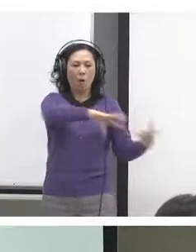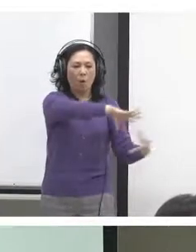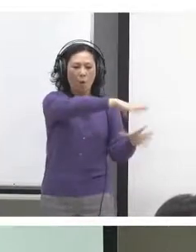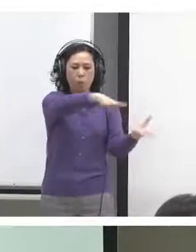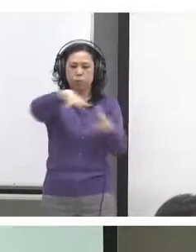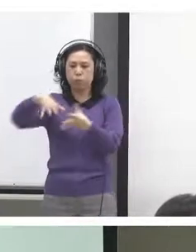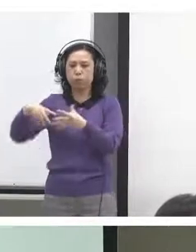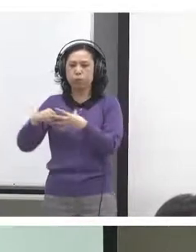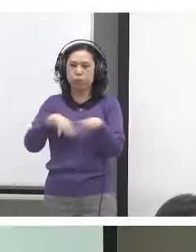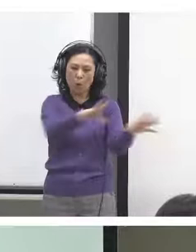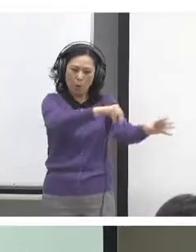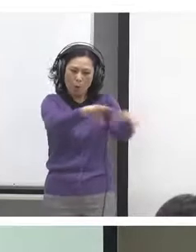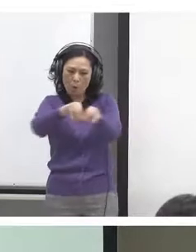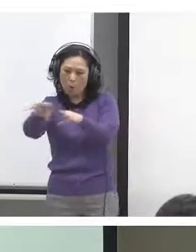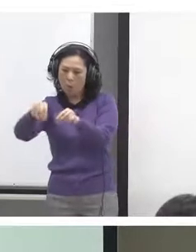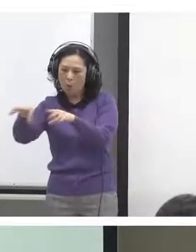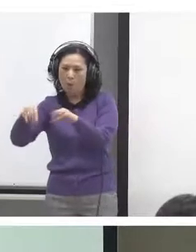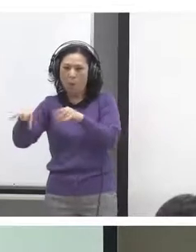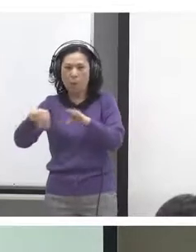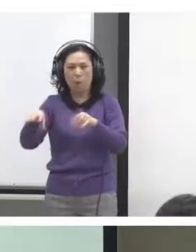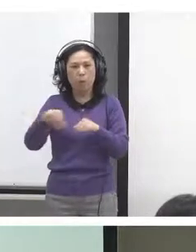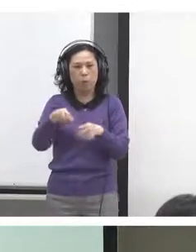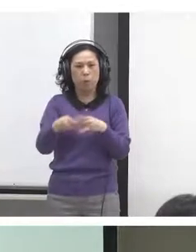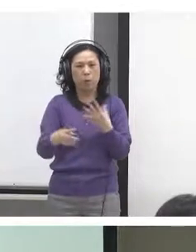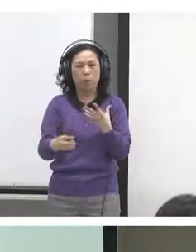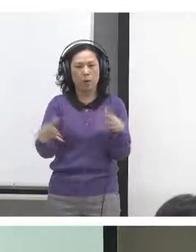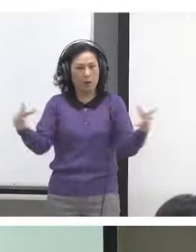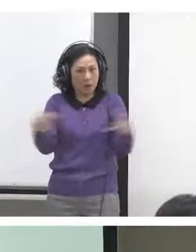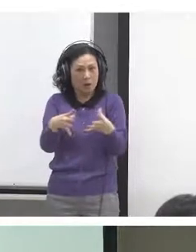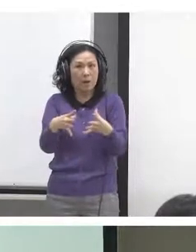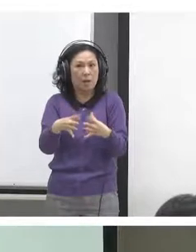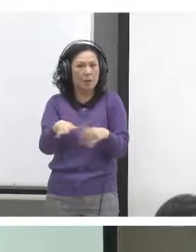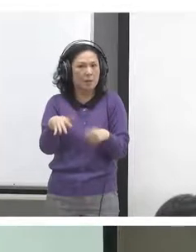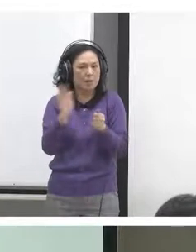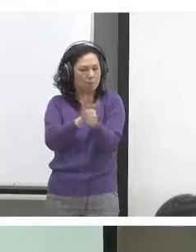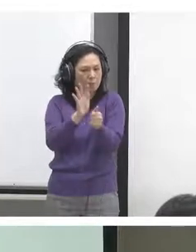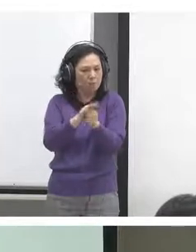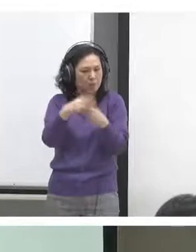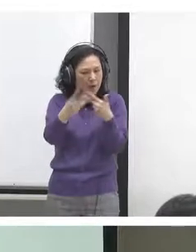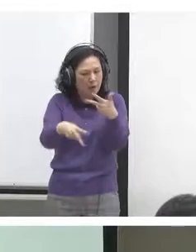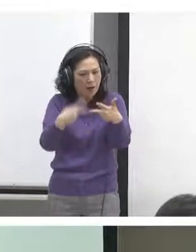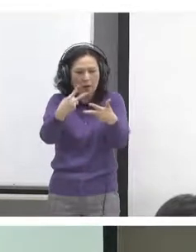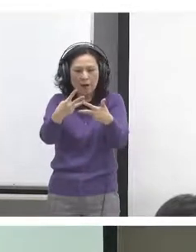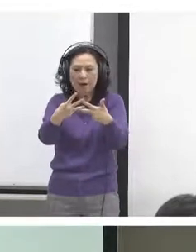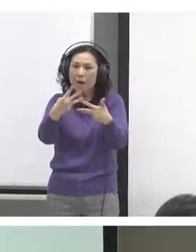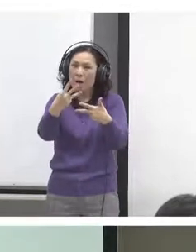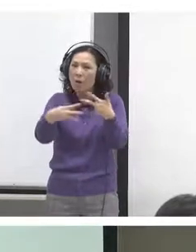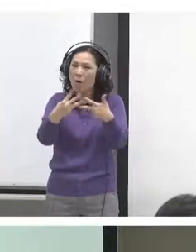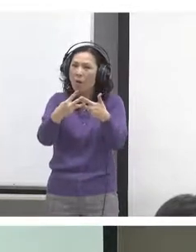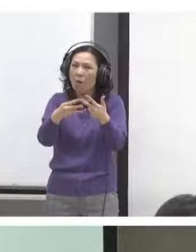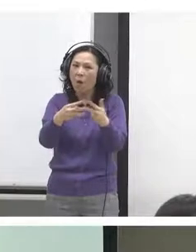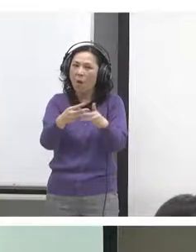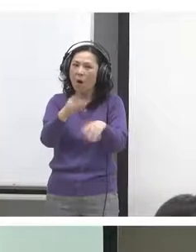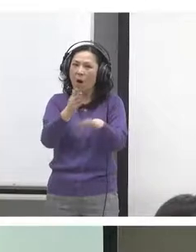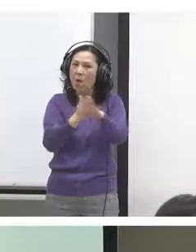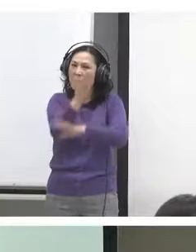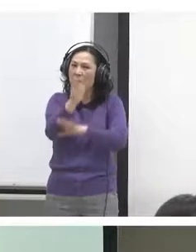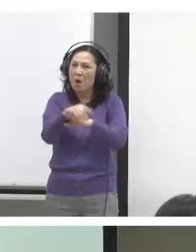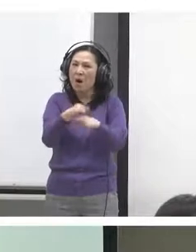3 weeks, we've got 750 issues and over 100 pull